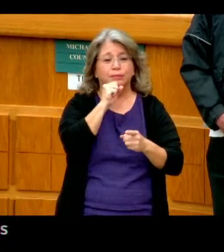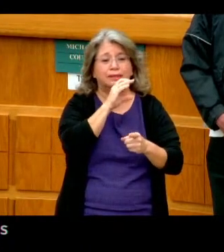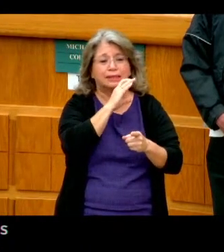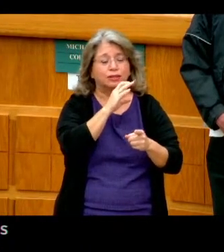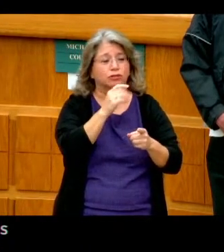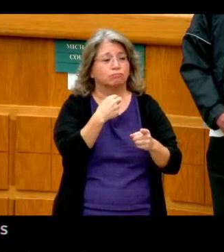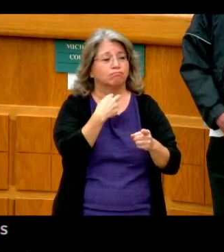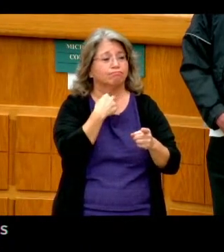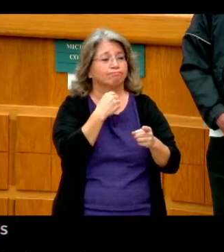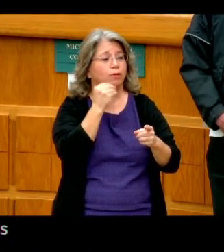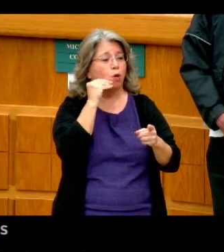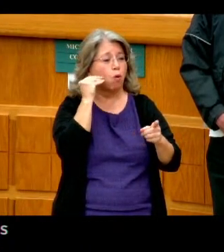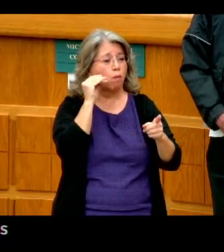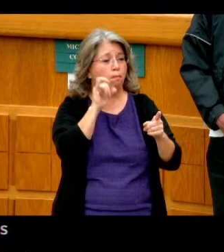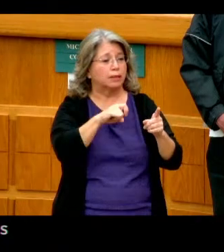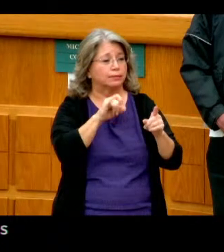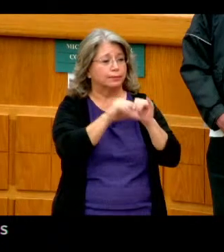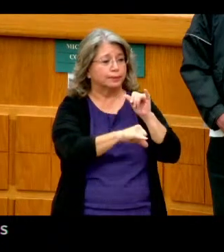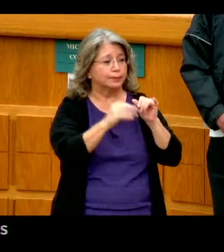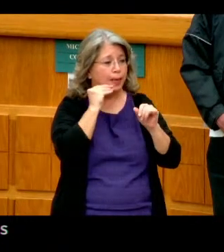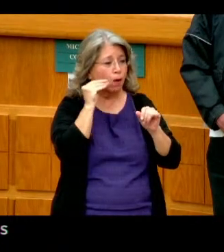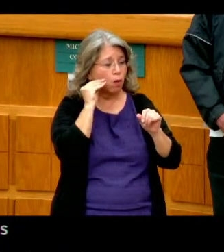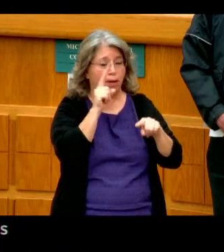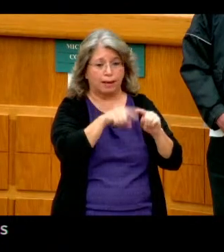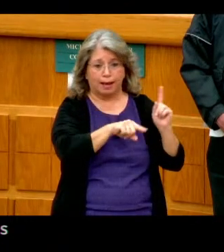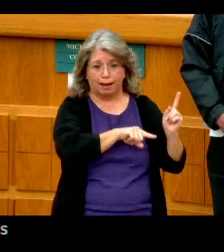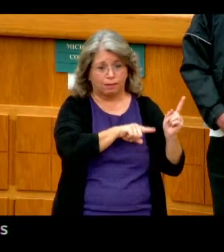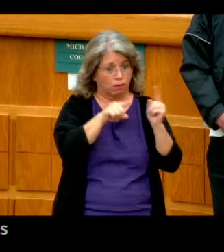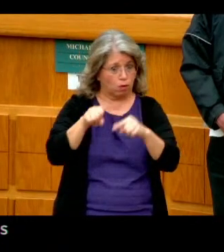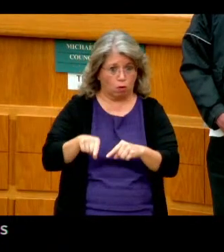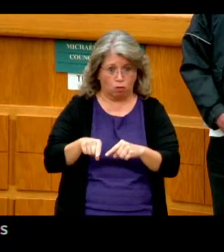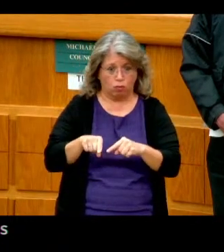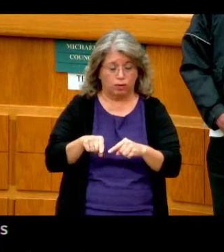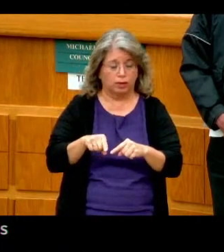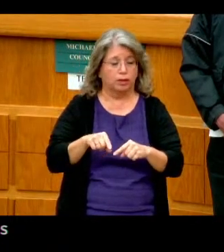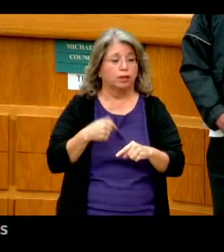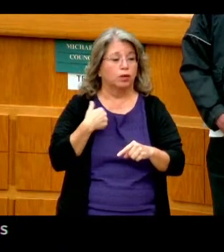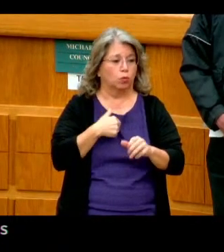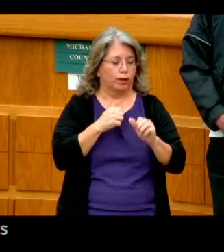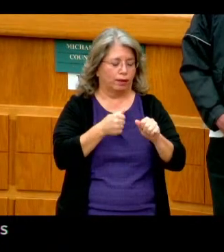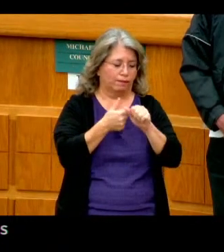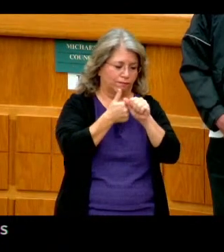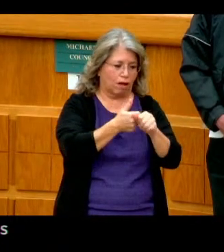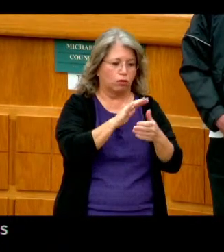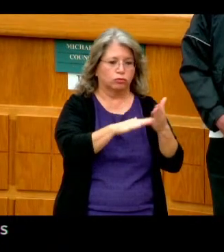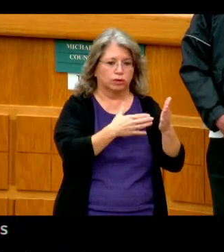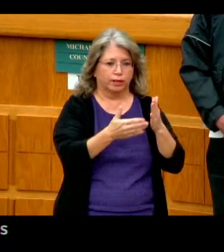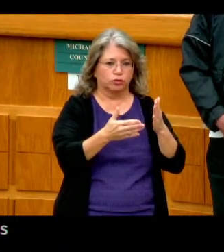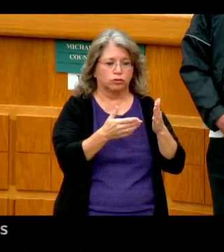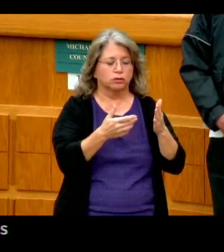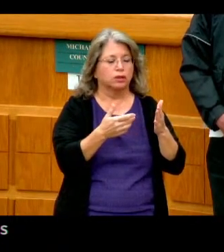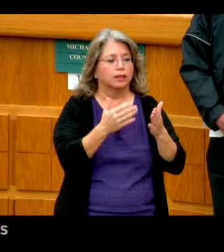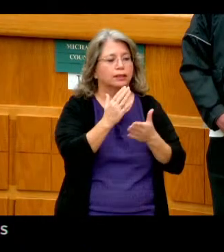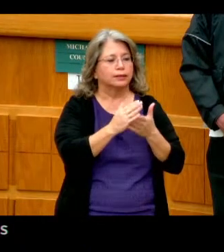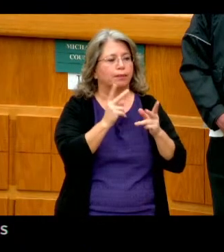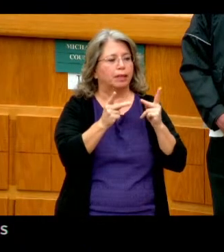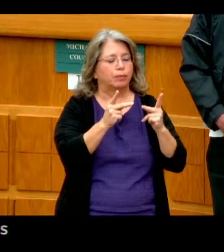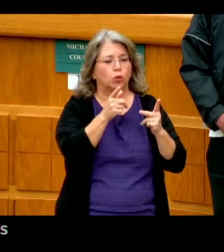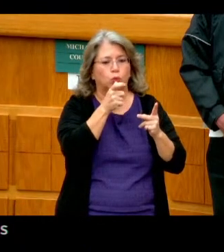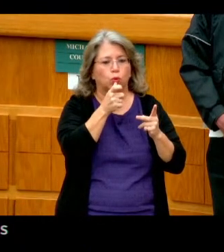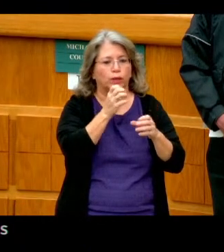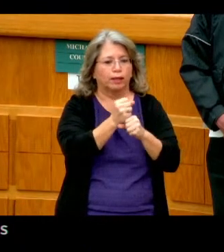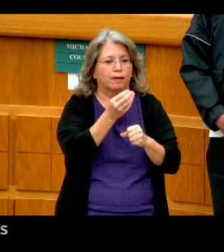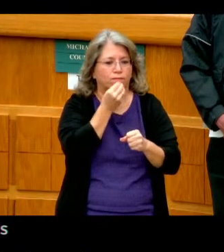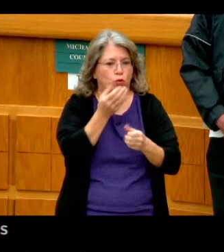find themselves to these locations, so that we could follow the schedules such as Meals on Wheels and provide those individuals who are bound to